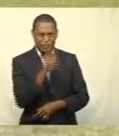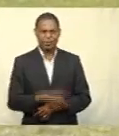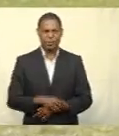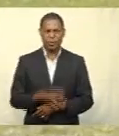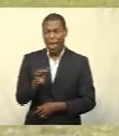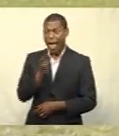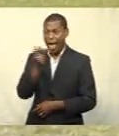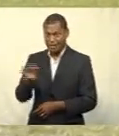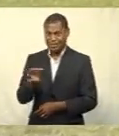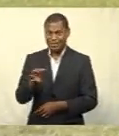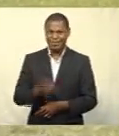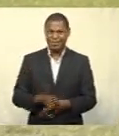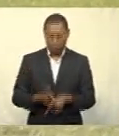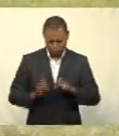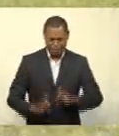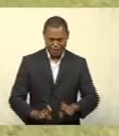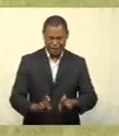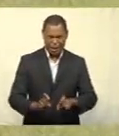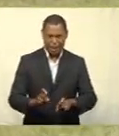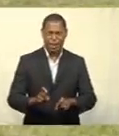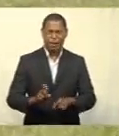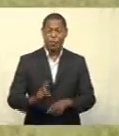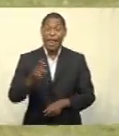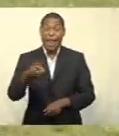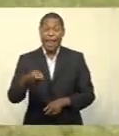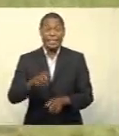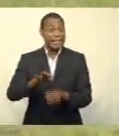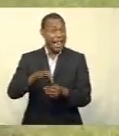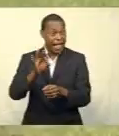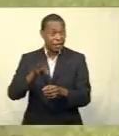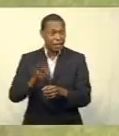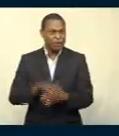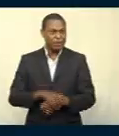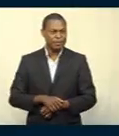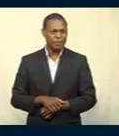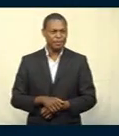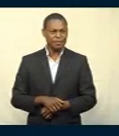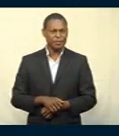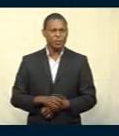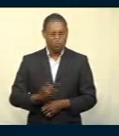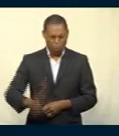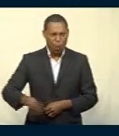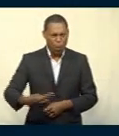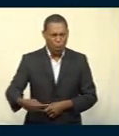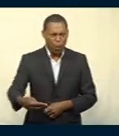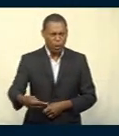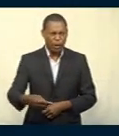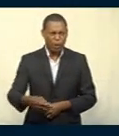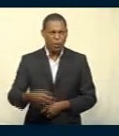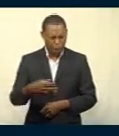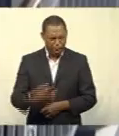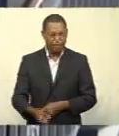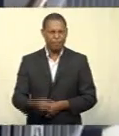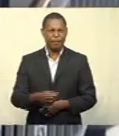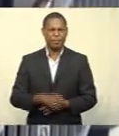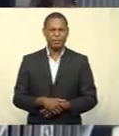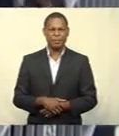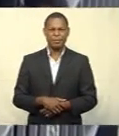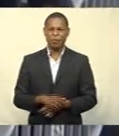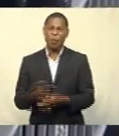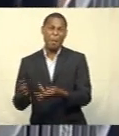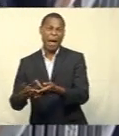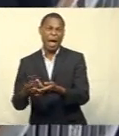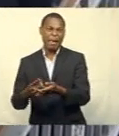for the 2022 general election, Tambuya says, yes, and I continue to have offers from several political